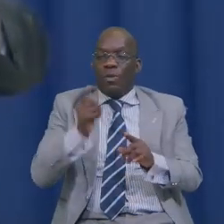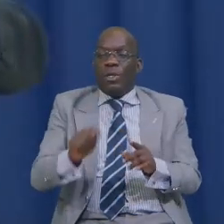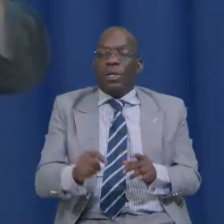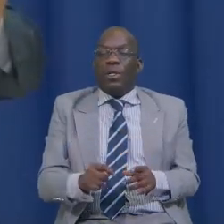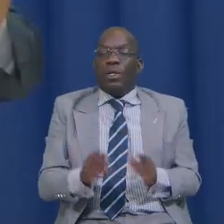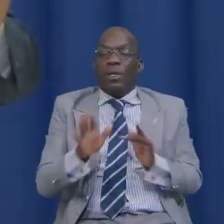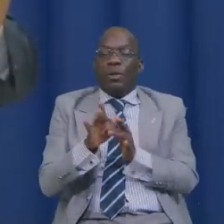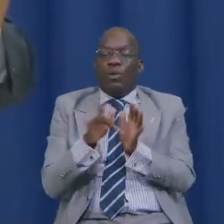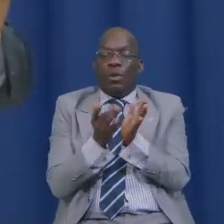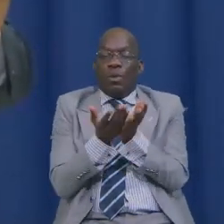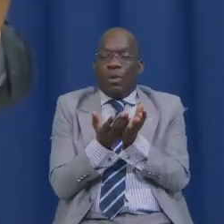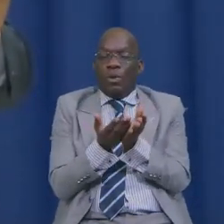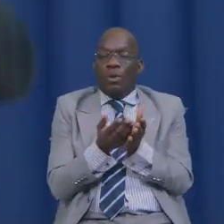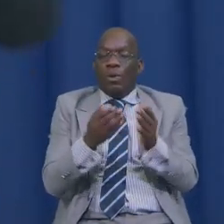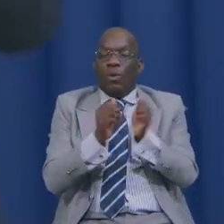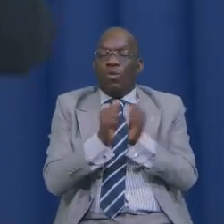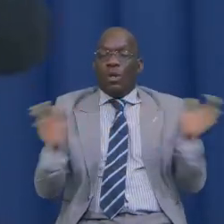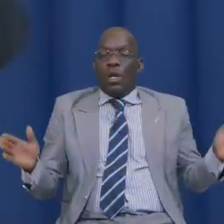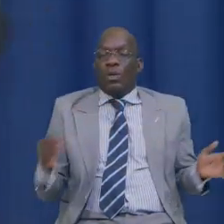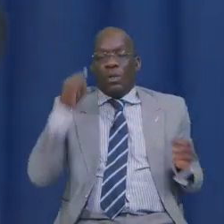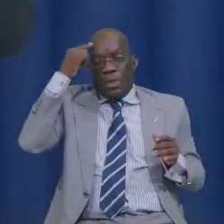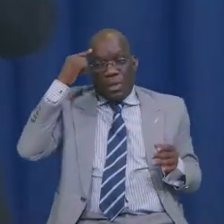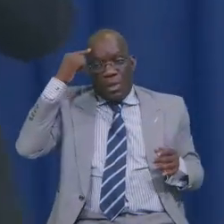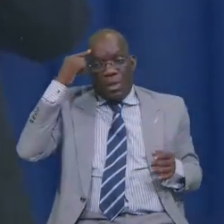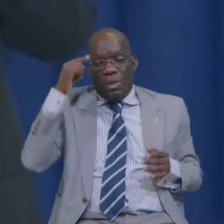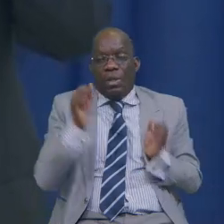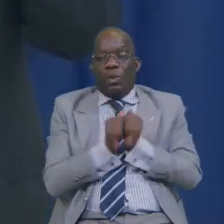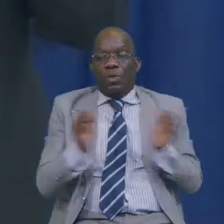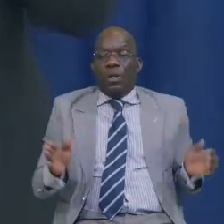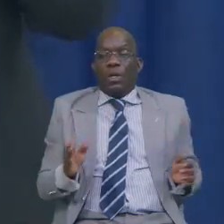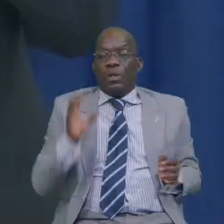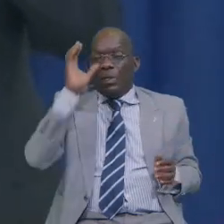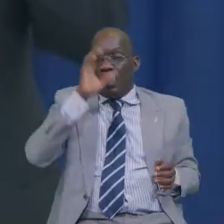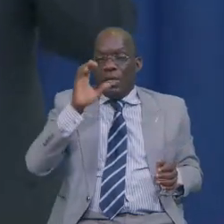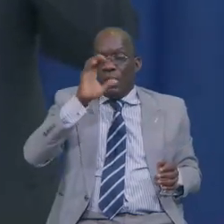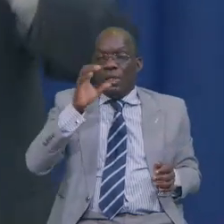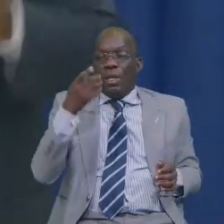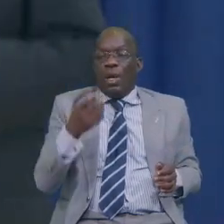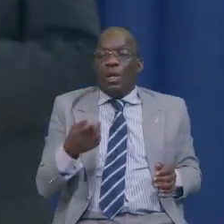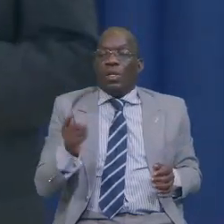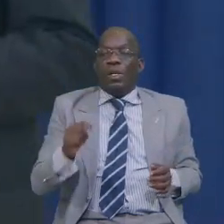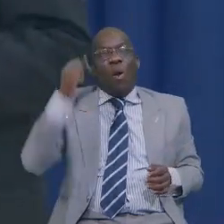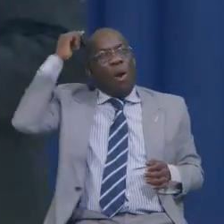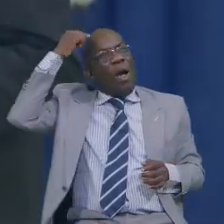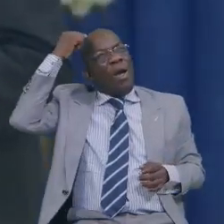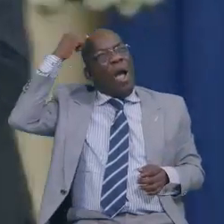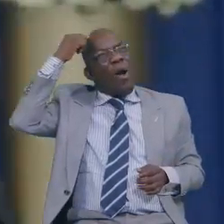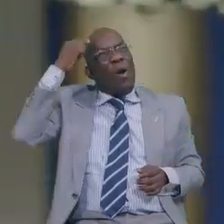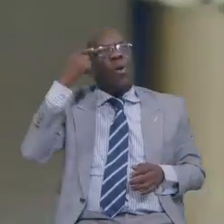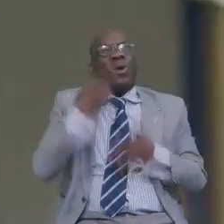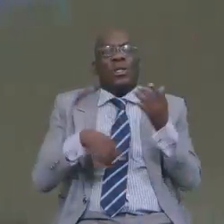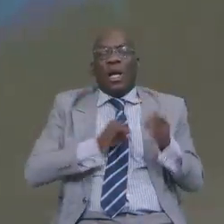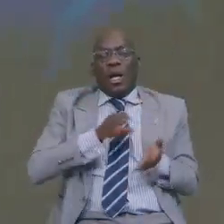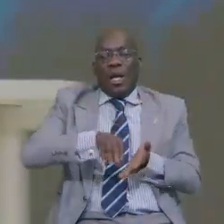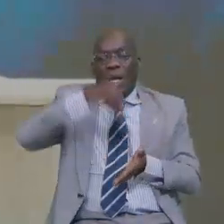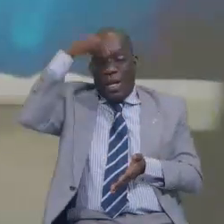Without thinking, without searching my brain to bring out what I'd learned before, I just pointed